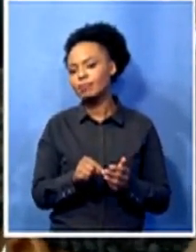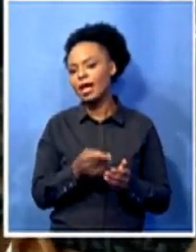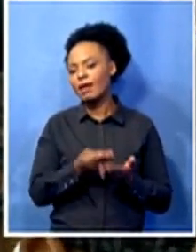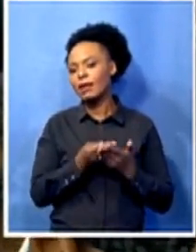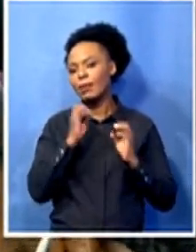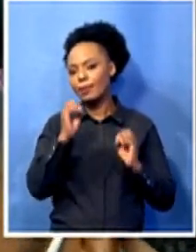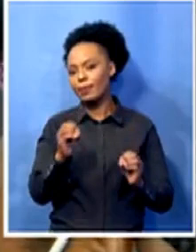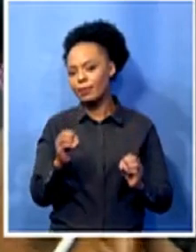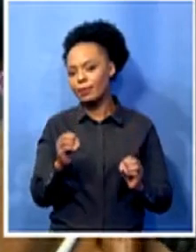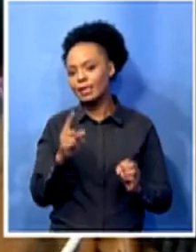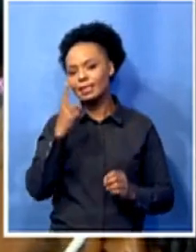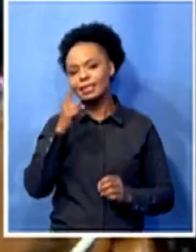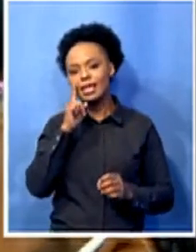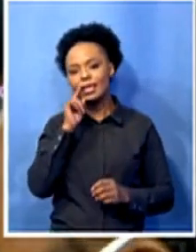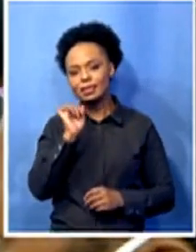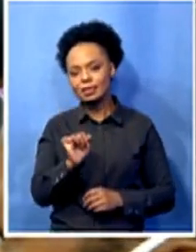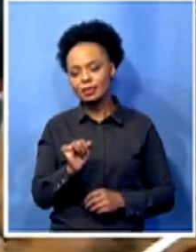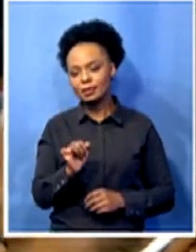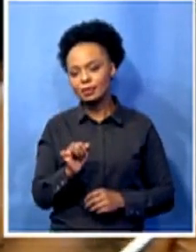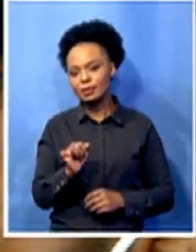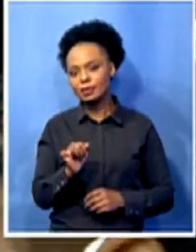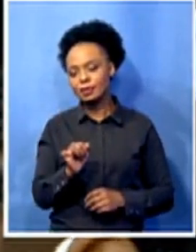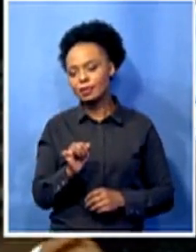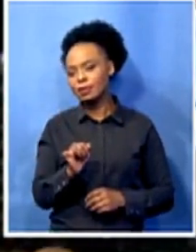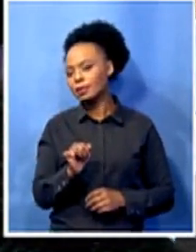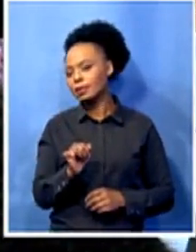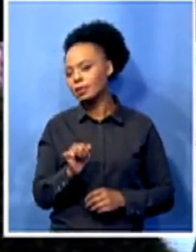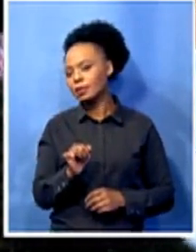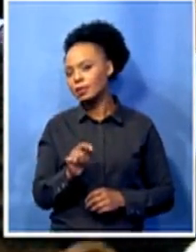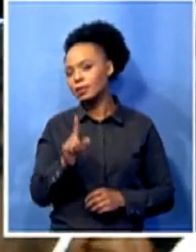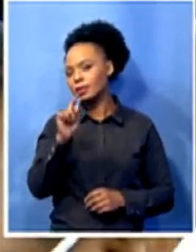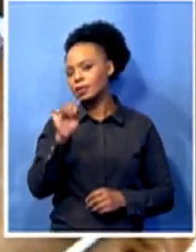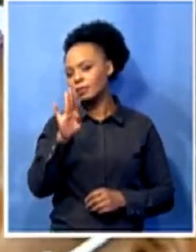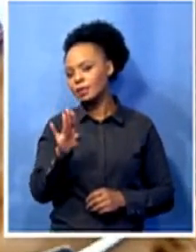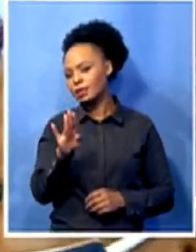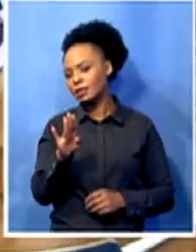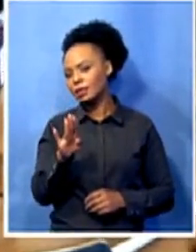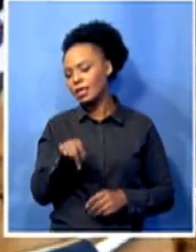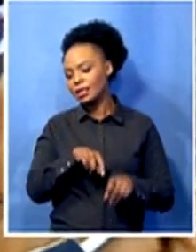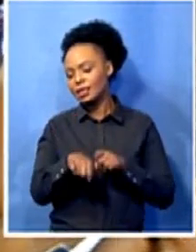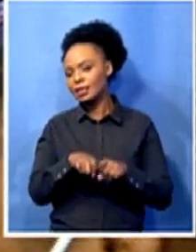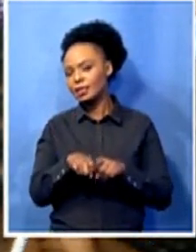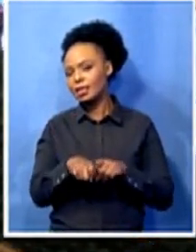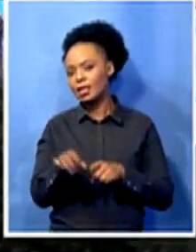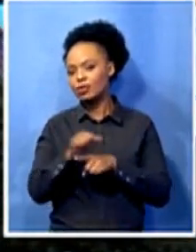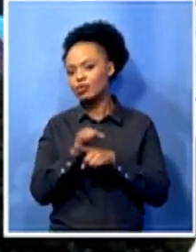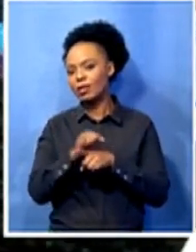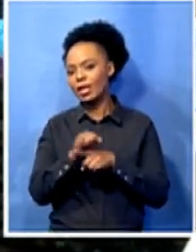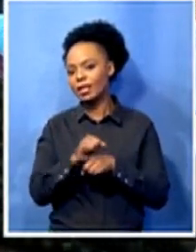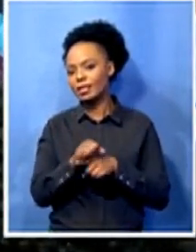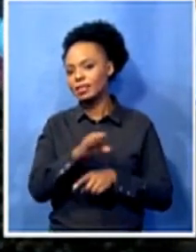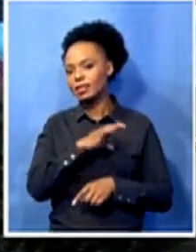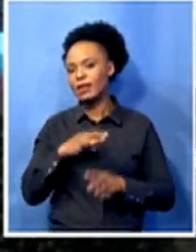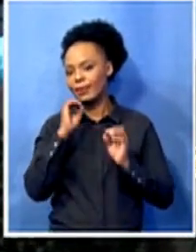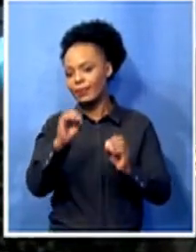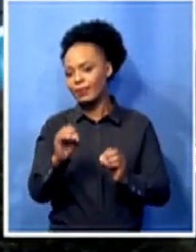not been trained on TB LEM testing. Further, 1 in 5 healthcare facilities has no access to gene